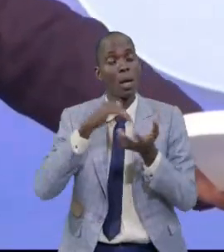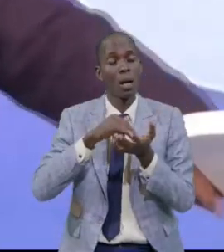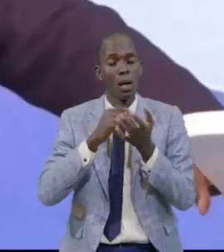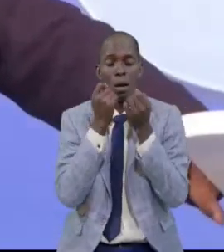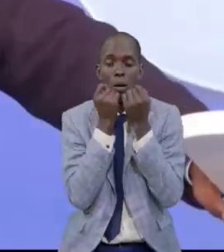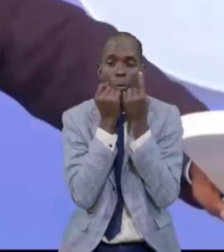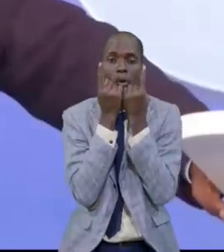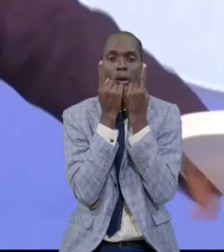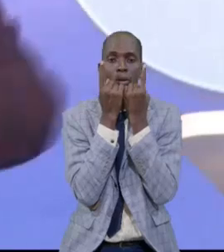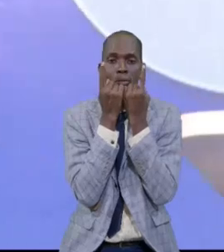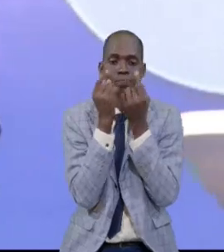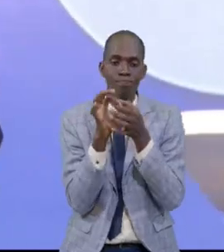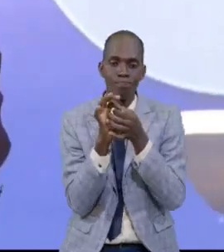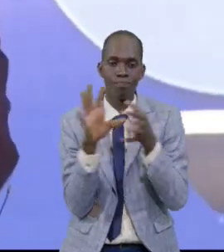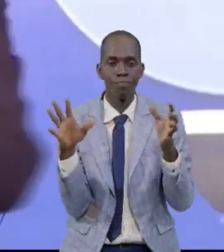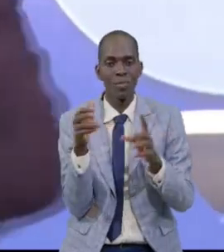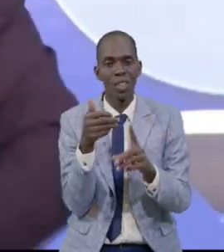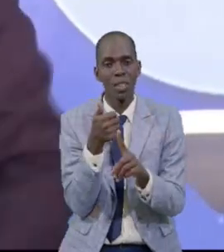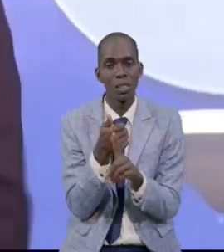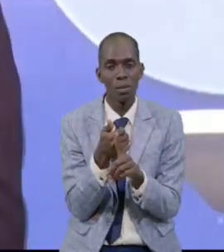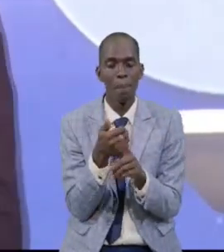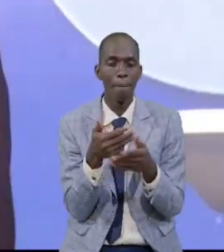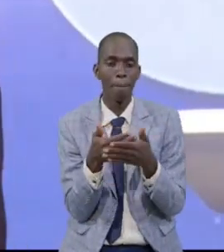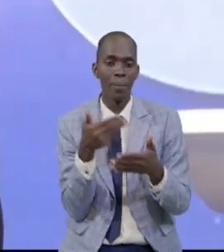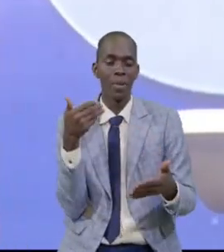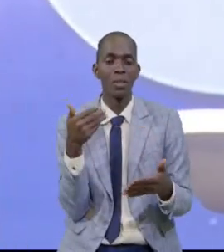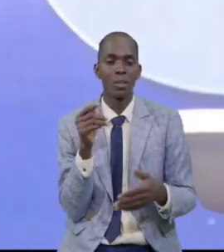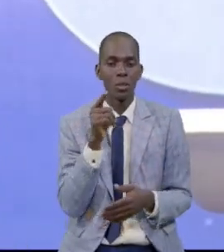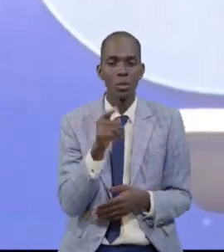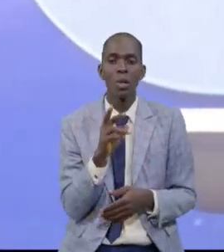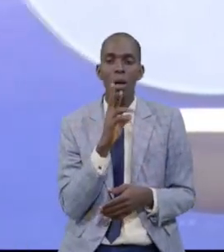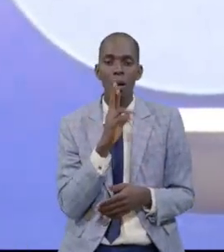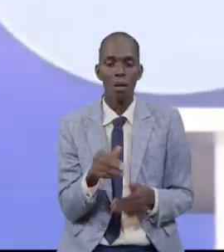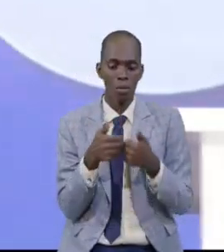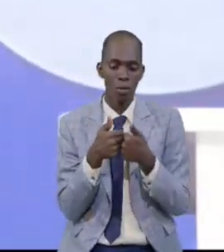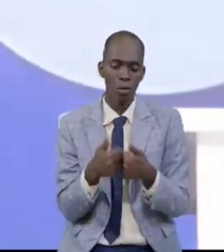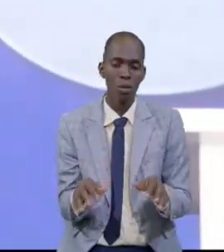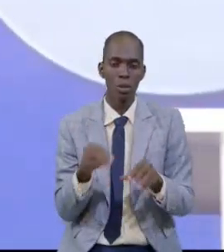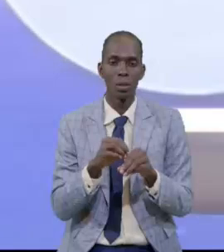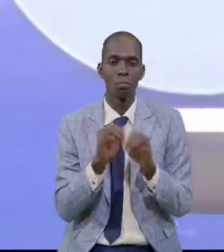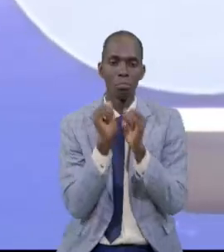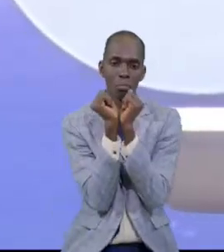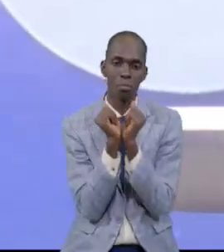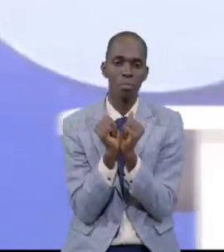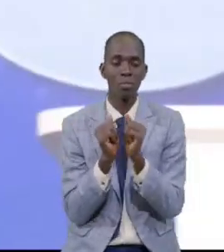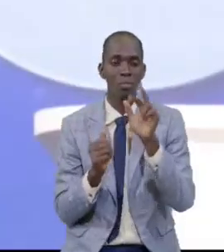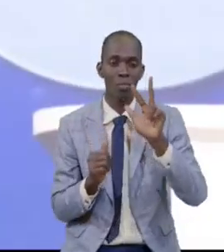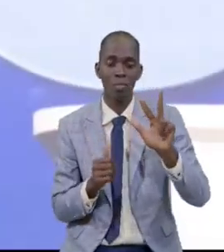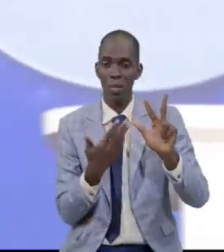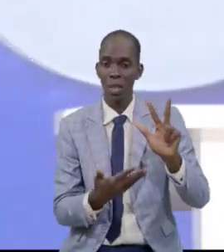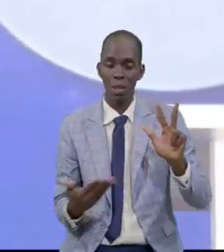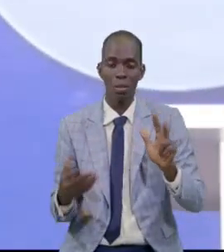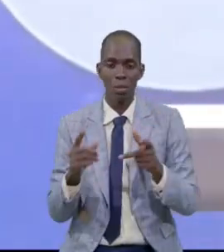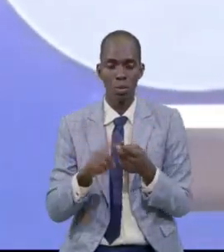Loose thyself, lest you are lost in captivity. Three things I'm bringing to you.